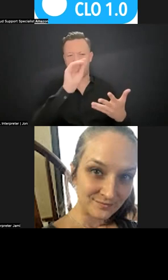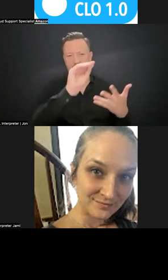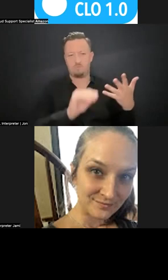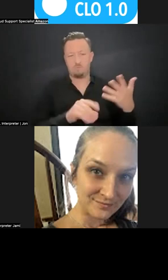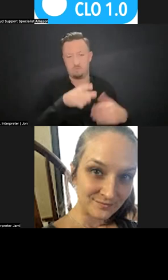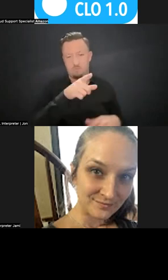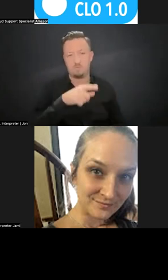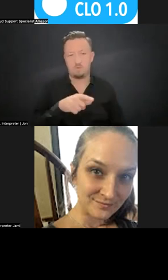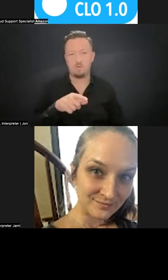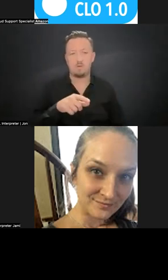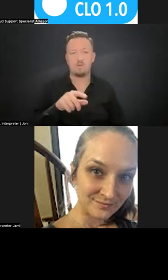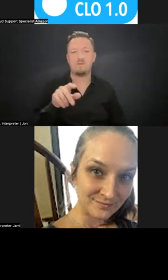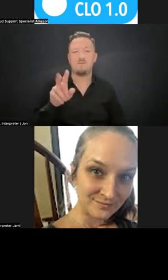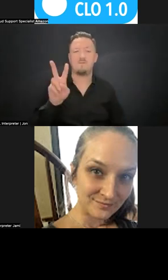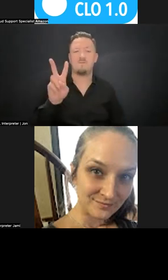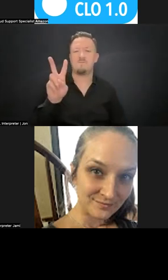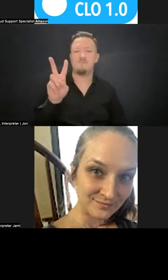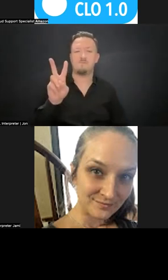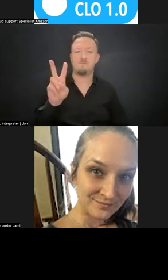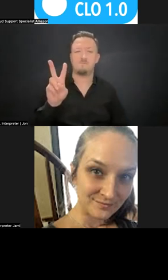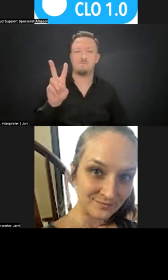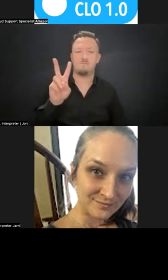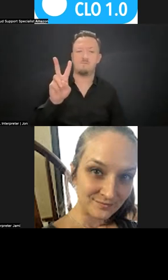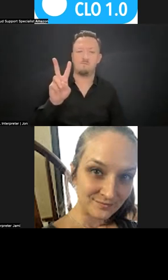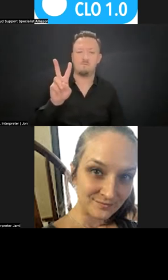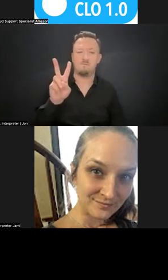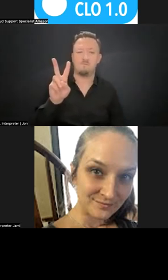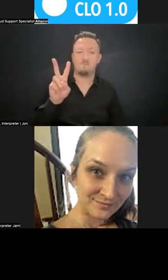called veracity.